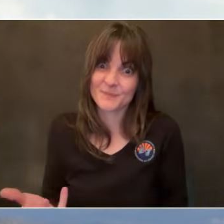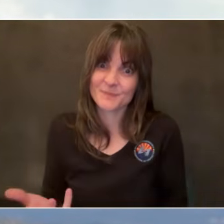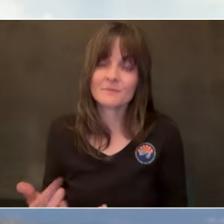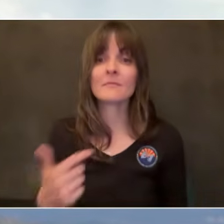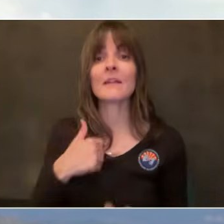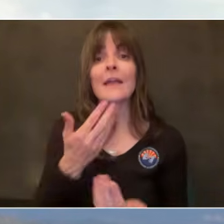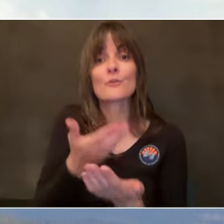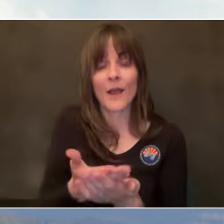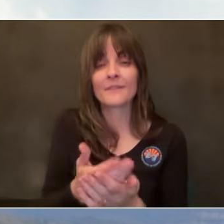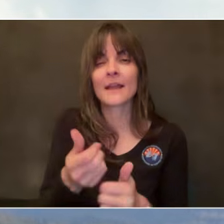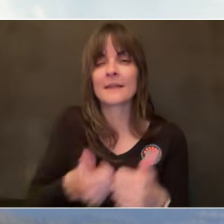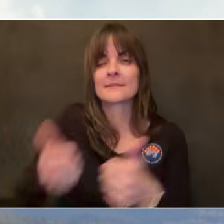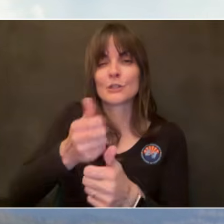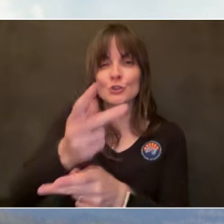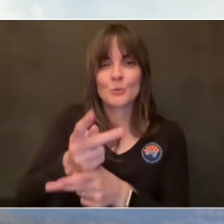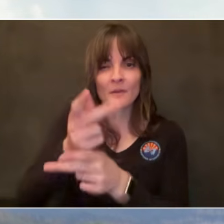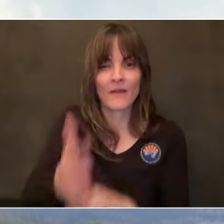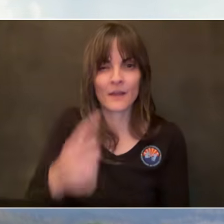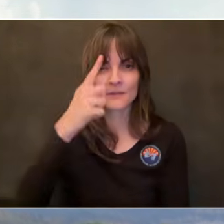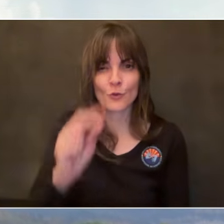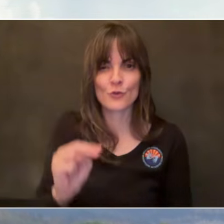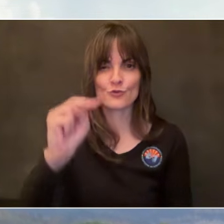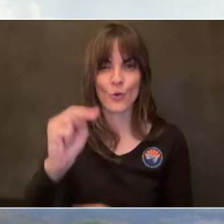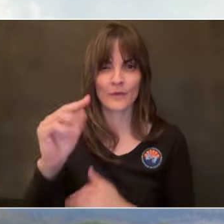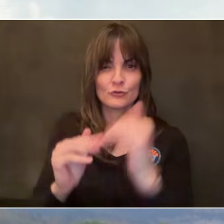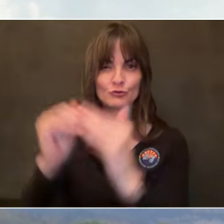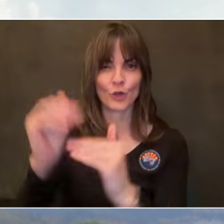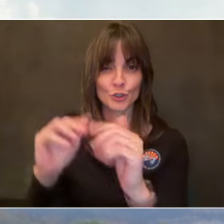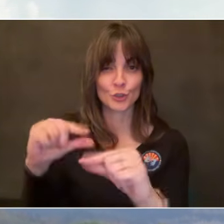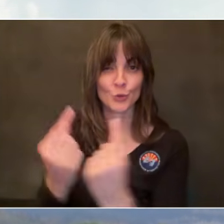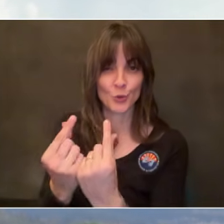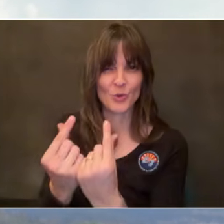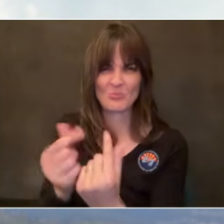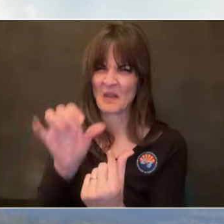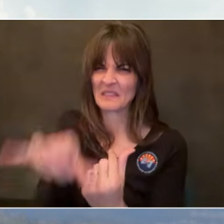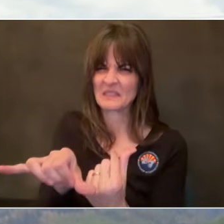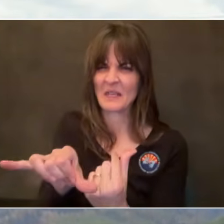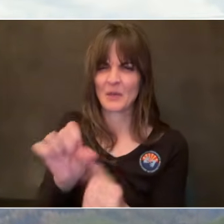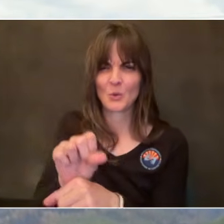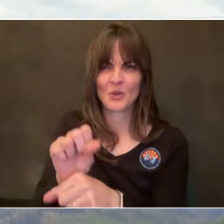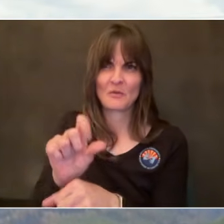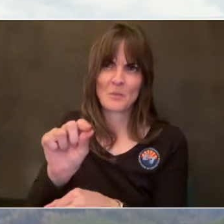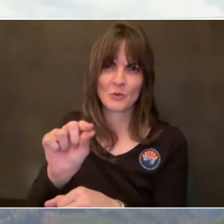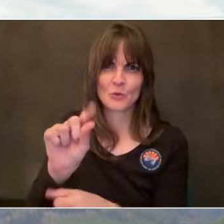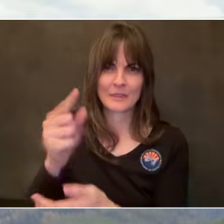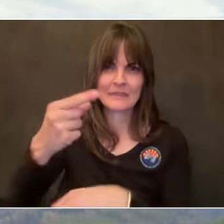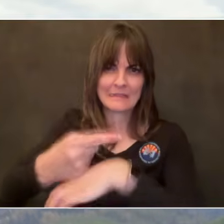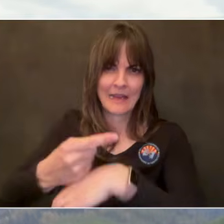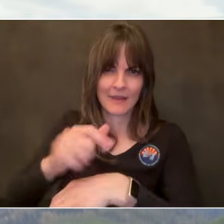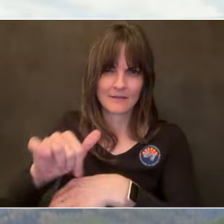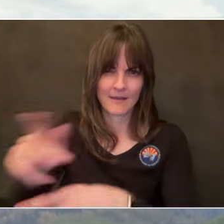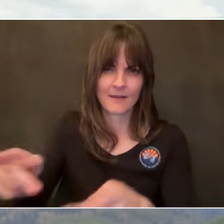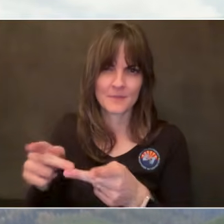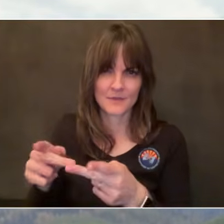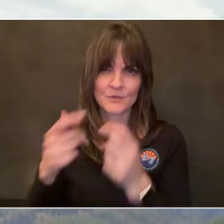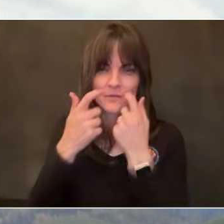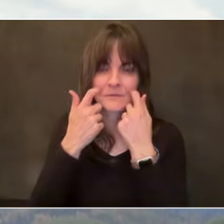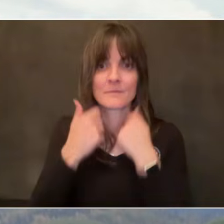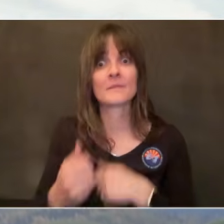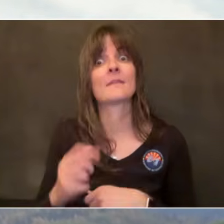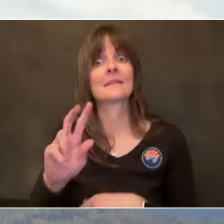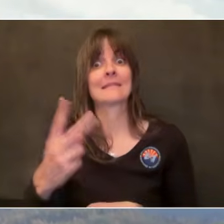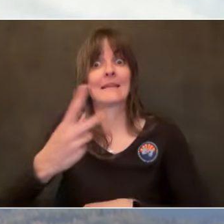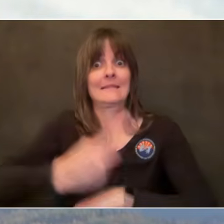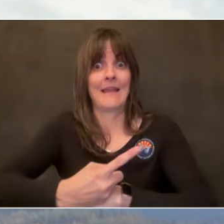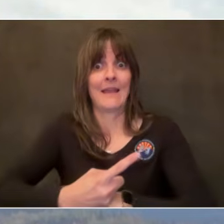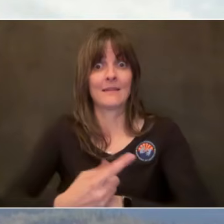and I stayed in that position for probably a little over 20 days. So that second day, morning